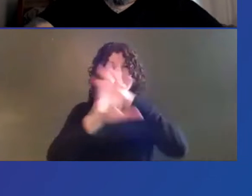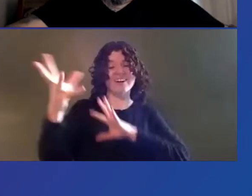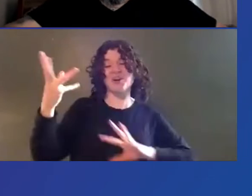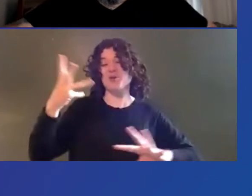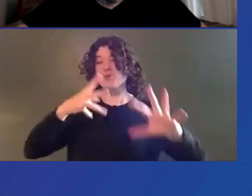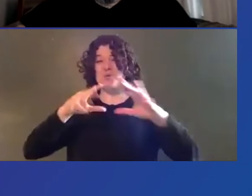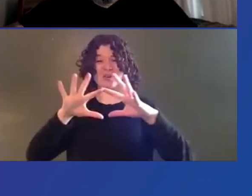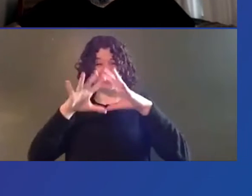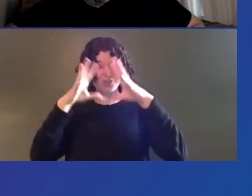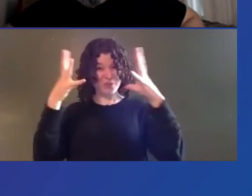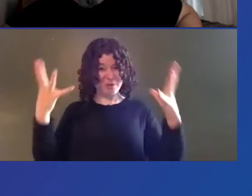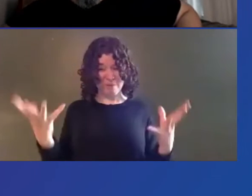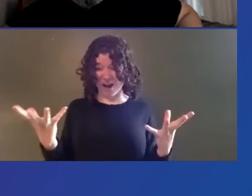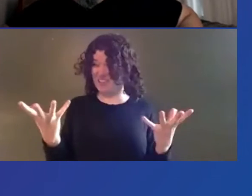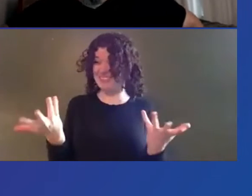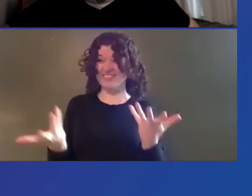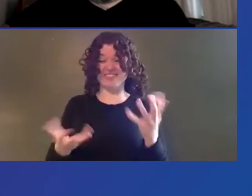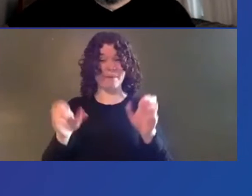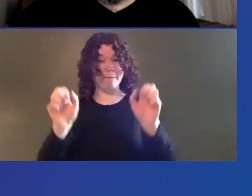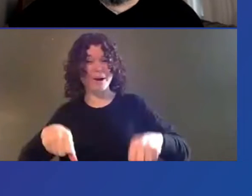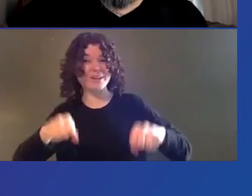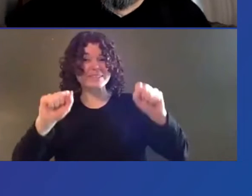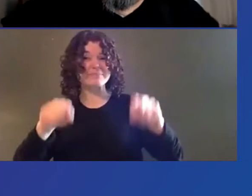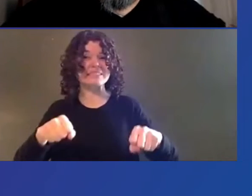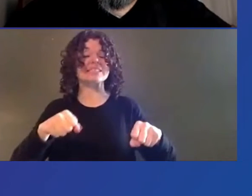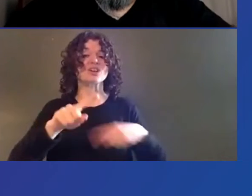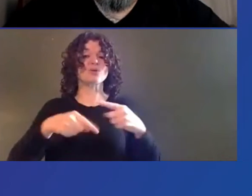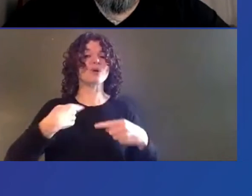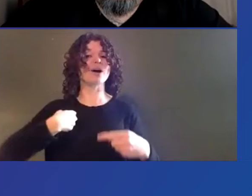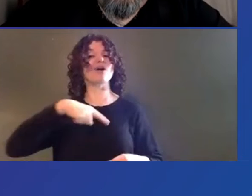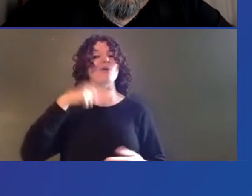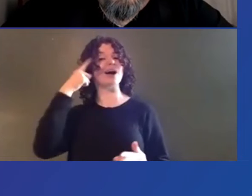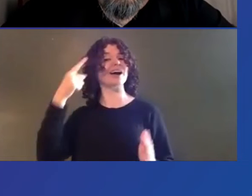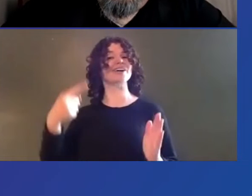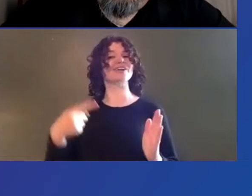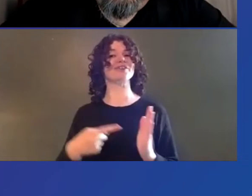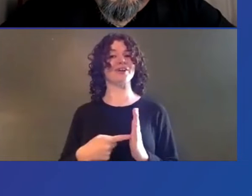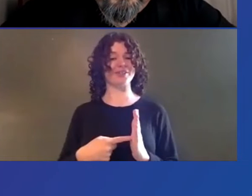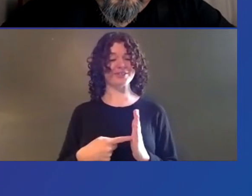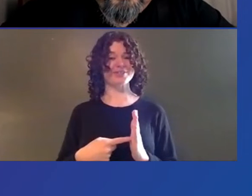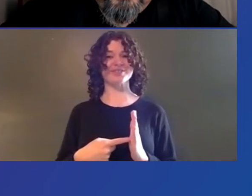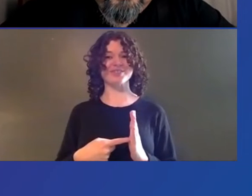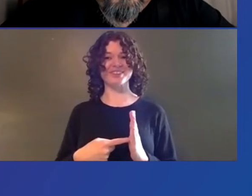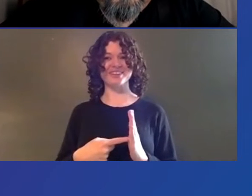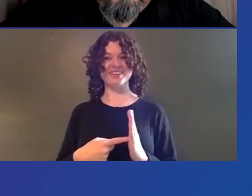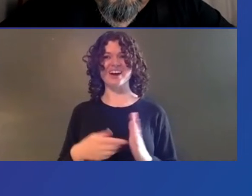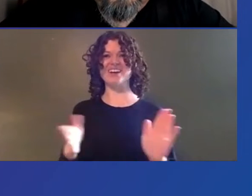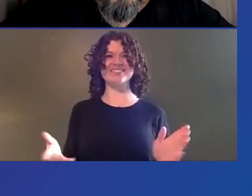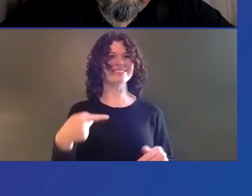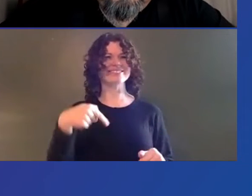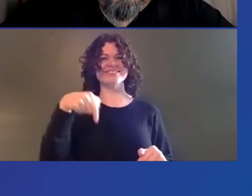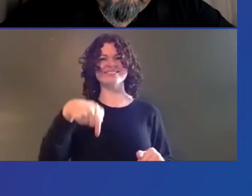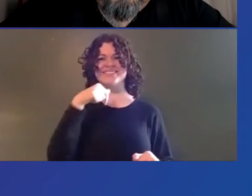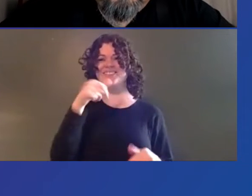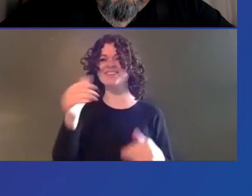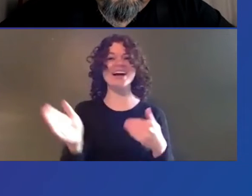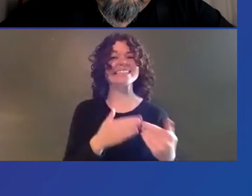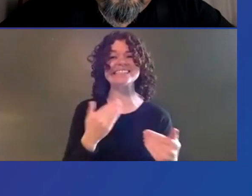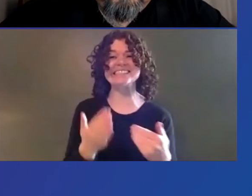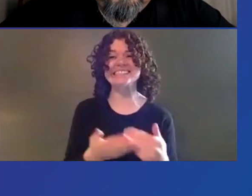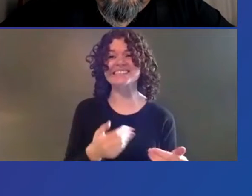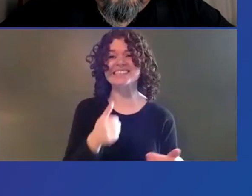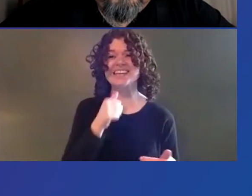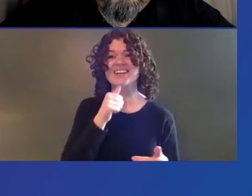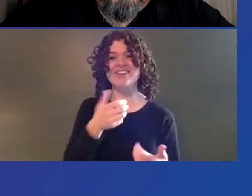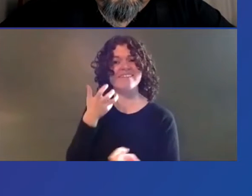there is a lot of possibilities in acknowledging that it's not easy. No, it's not for everybody. Maybe you'll start and maybe you